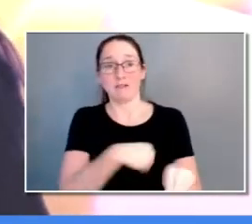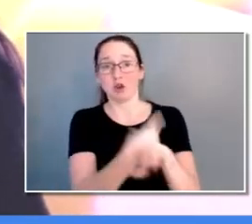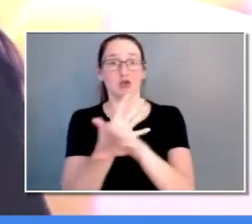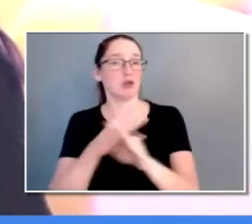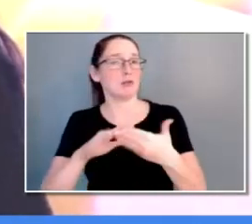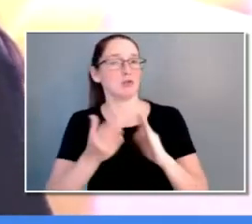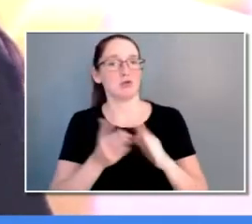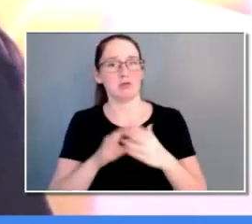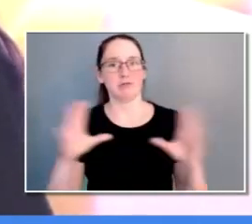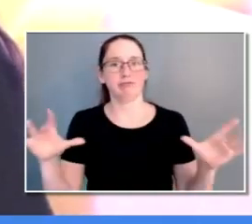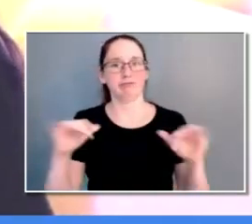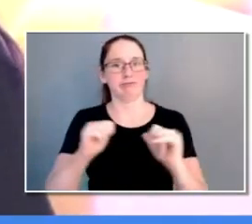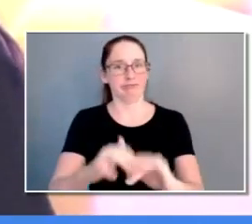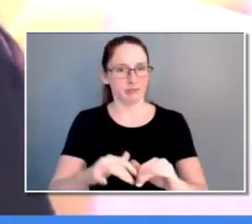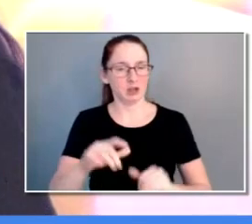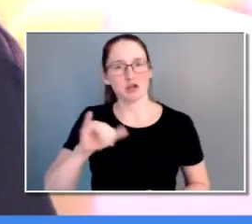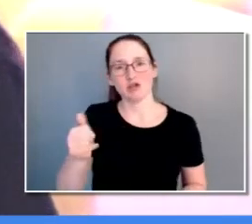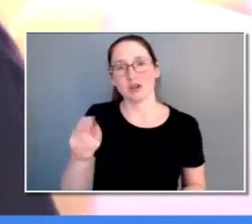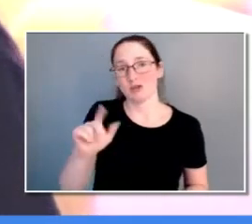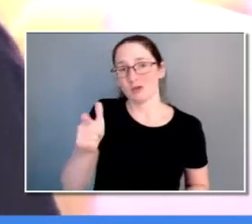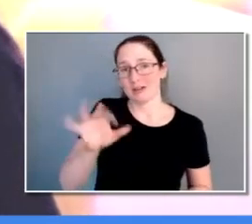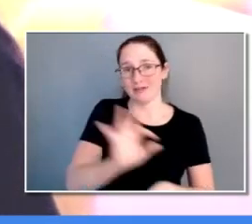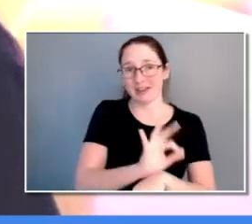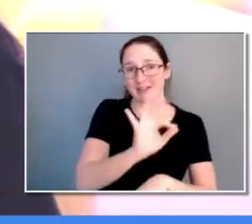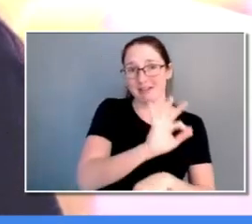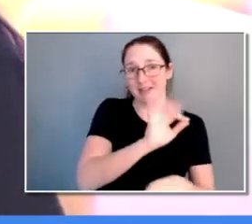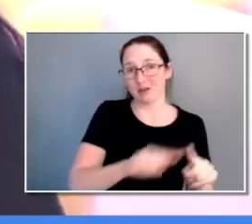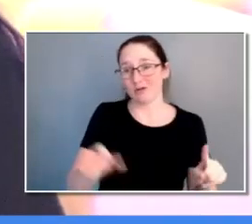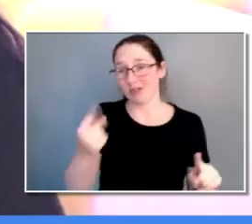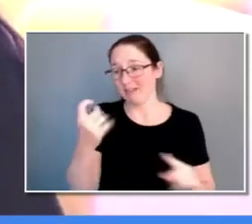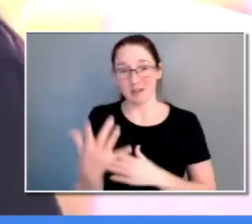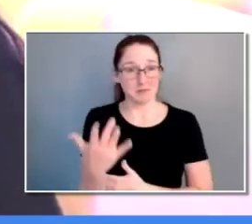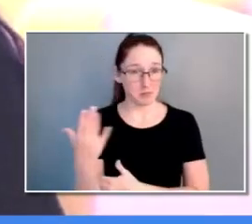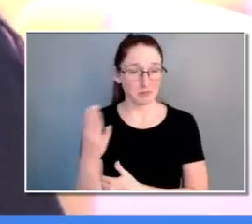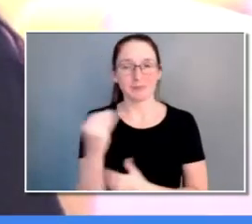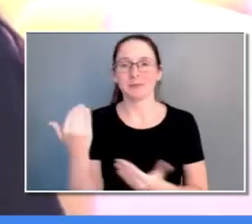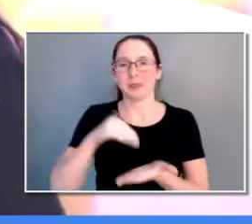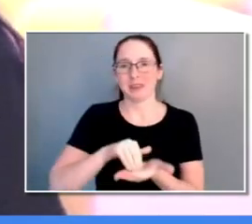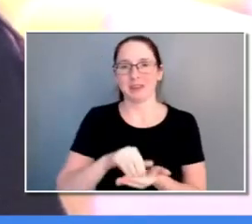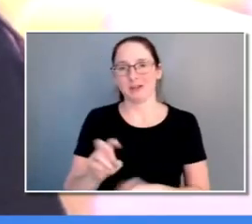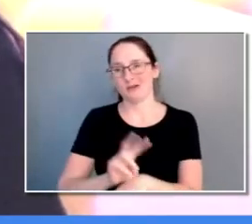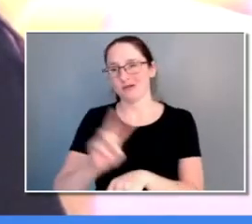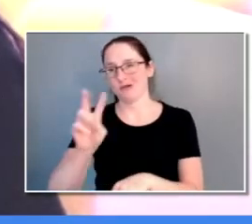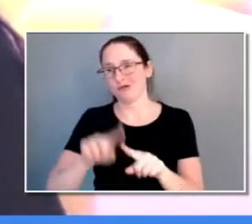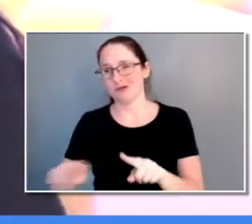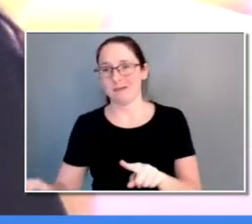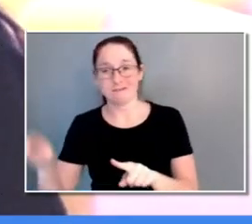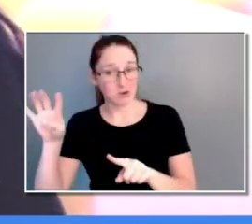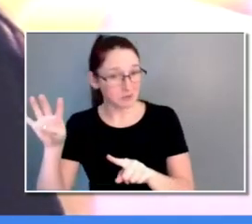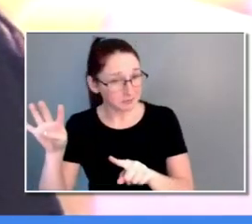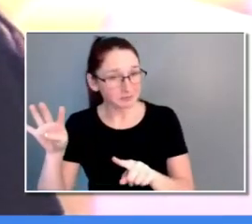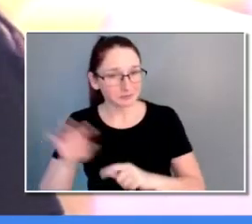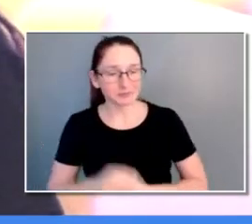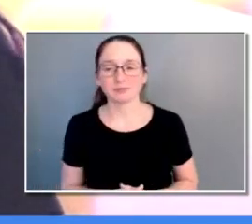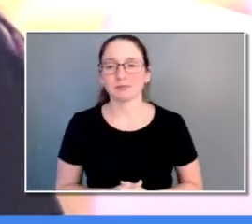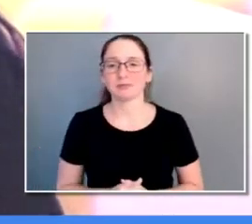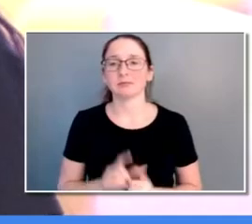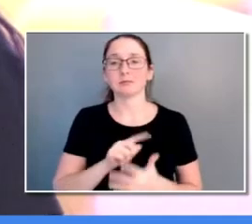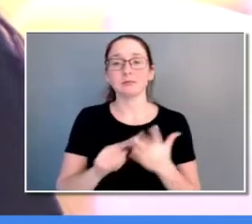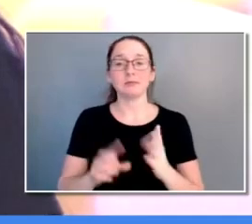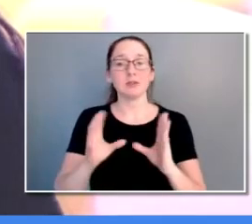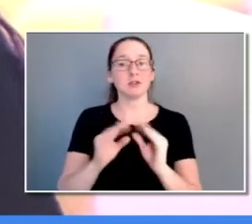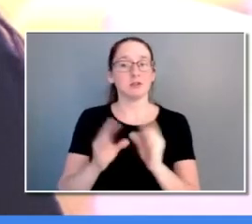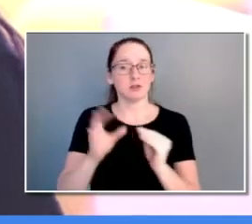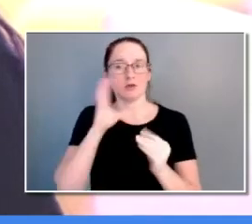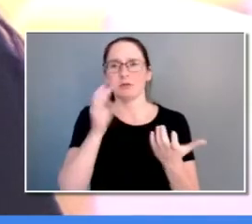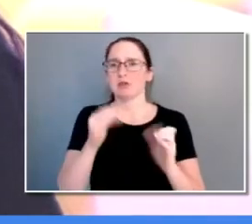forums on January 29th from 9 a.m. to 11 a.m. and again from 2 p.m. to 4 p.m. These forums will be a chance